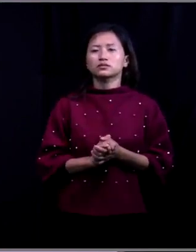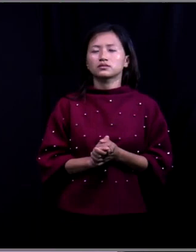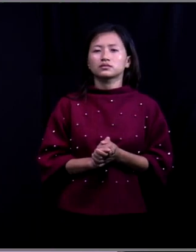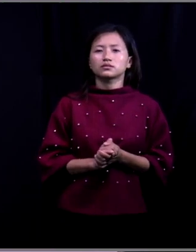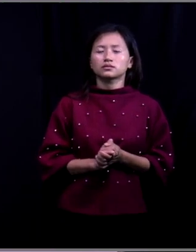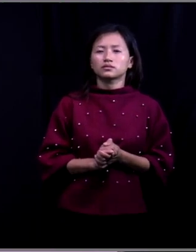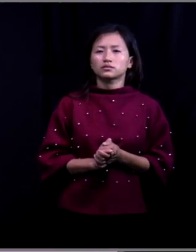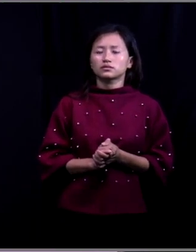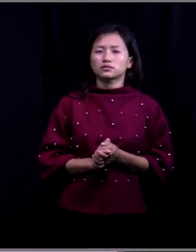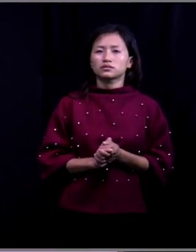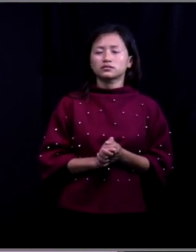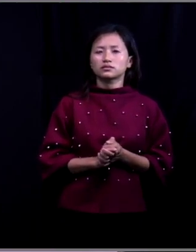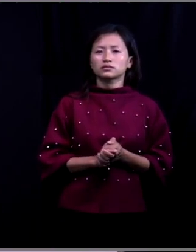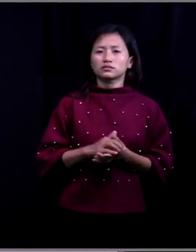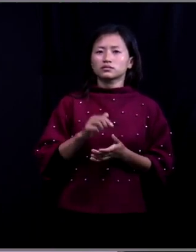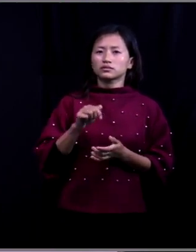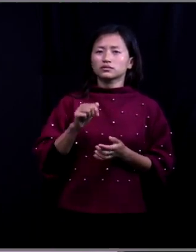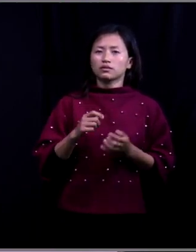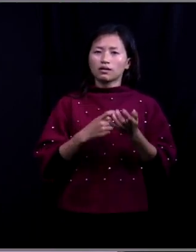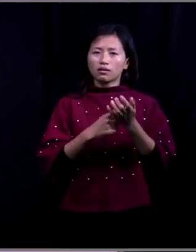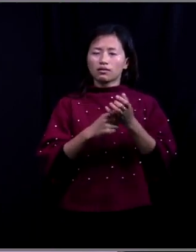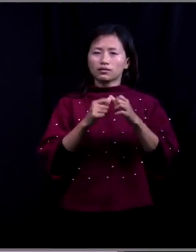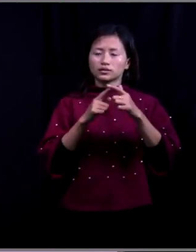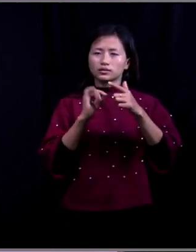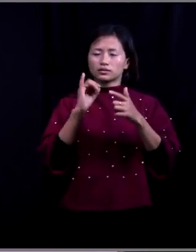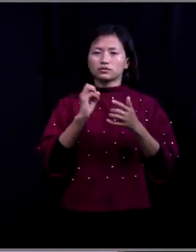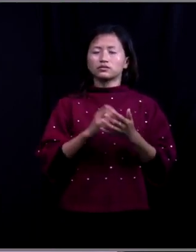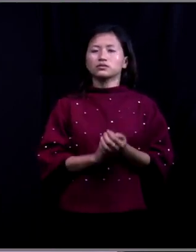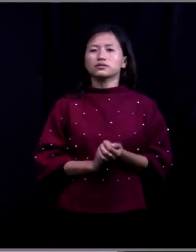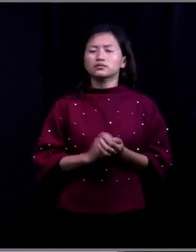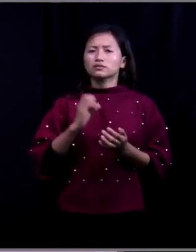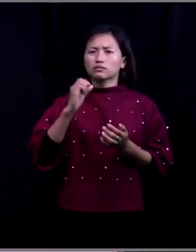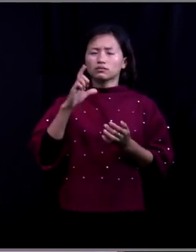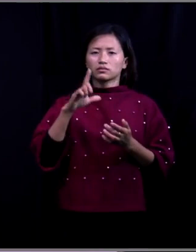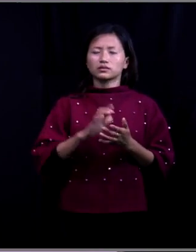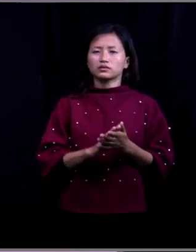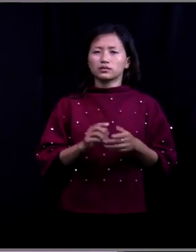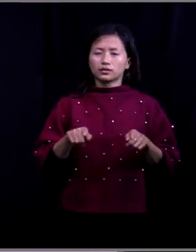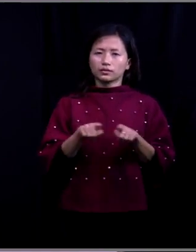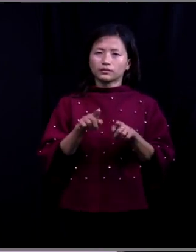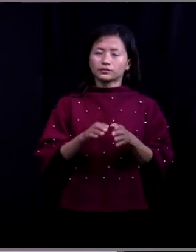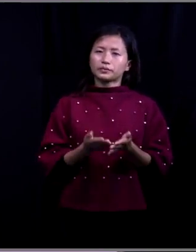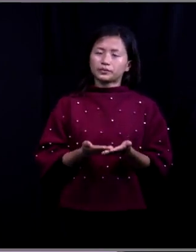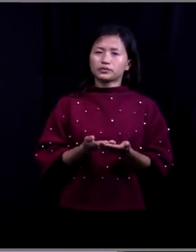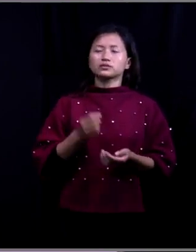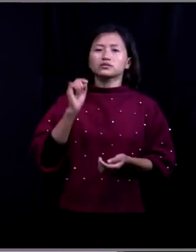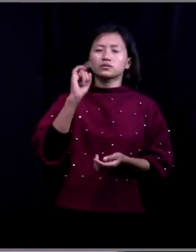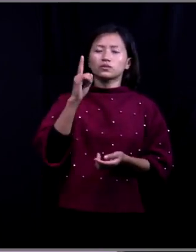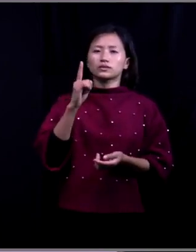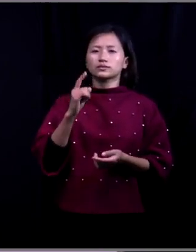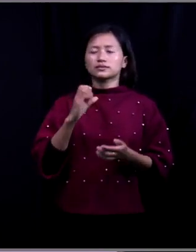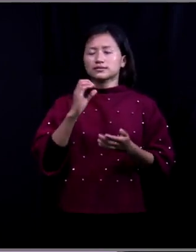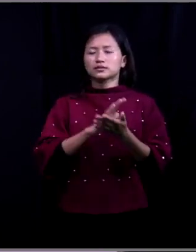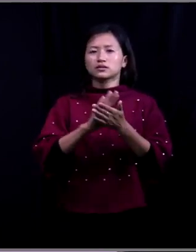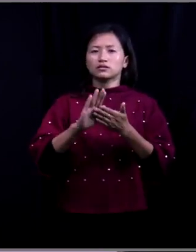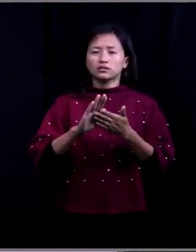So this just represents the ratio in which sodium and chloride ions are present in one crystal of NaCl.